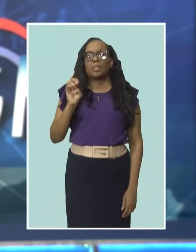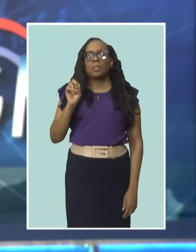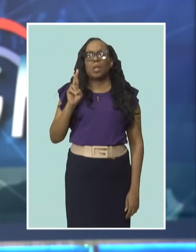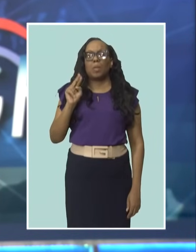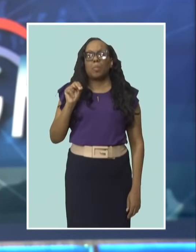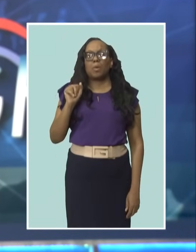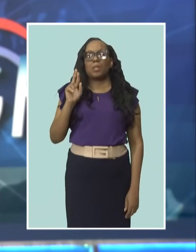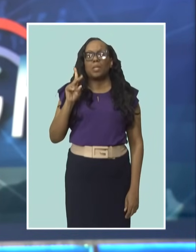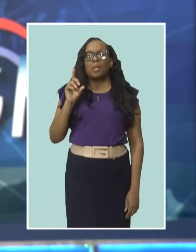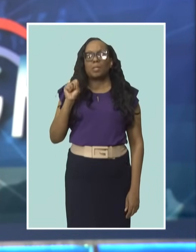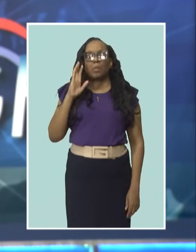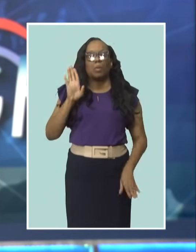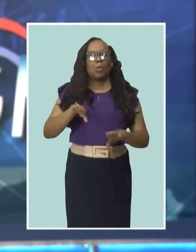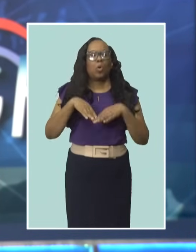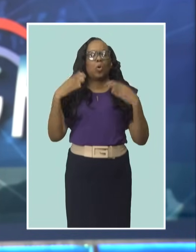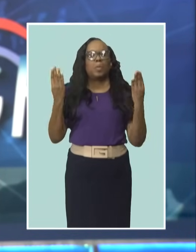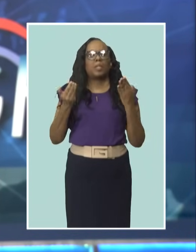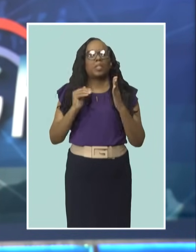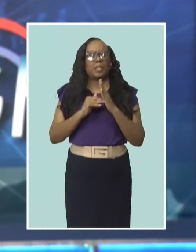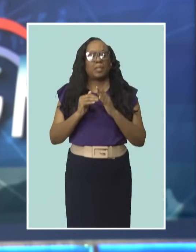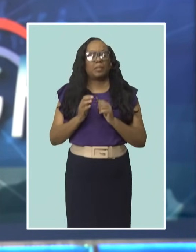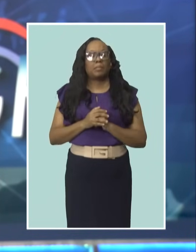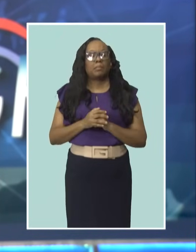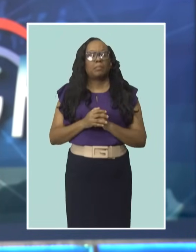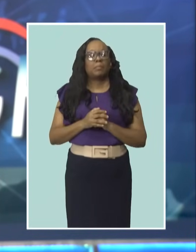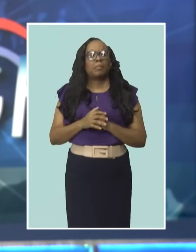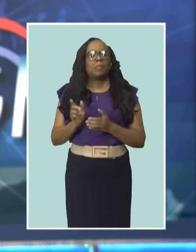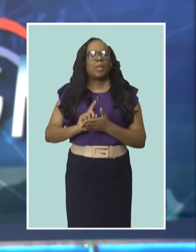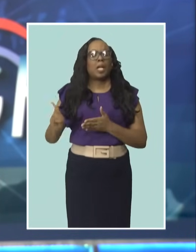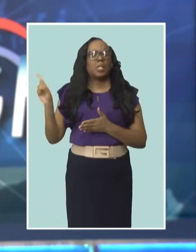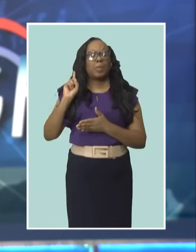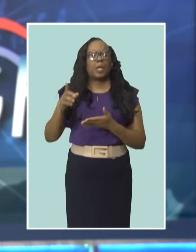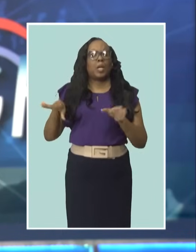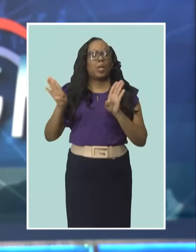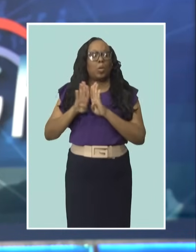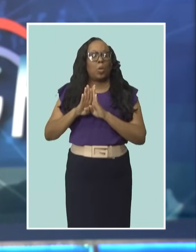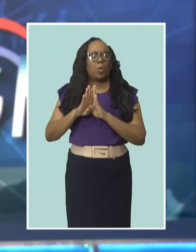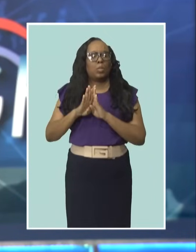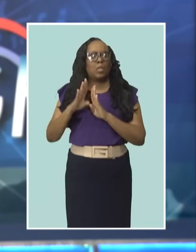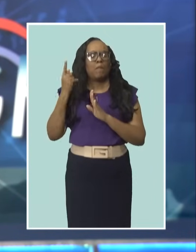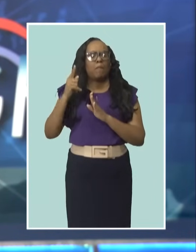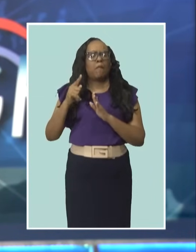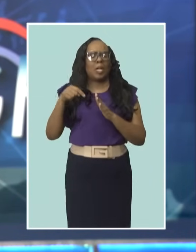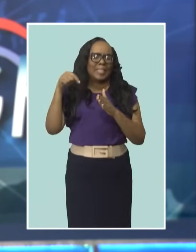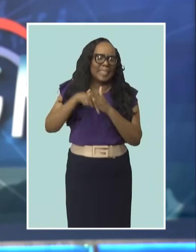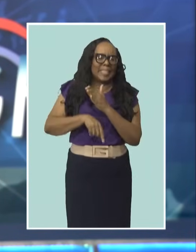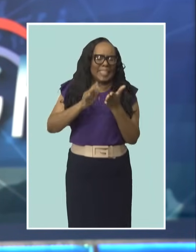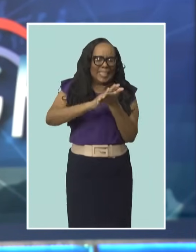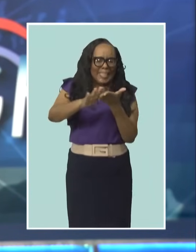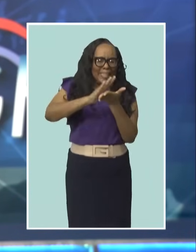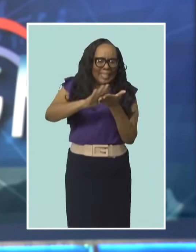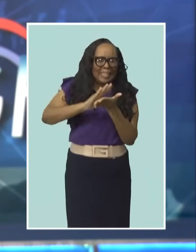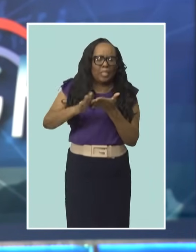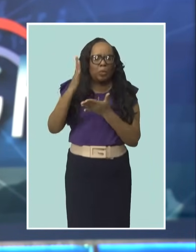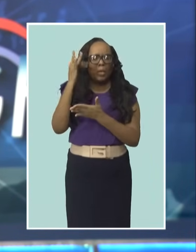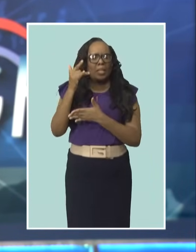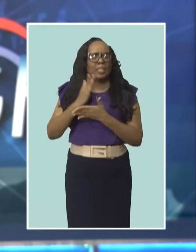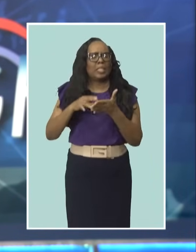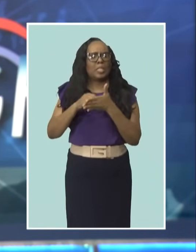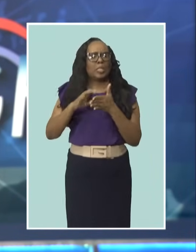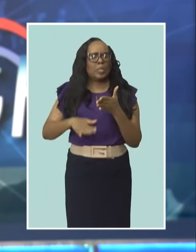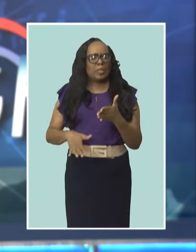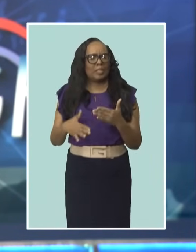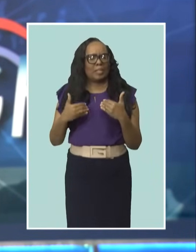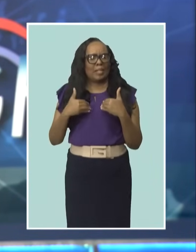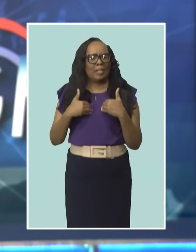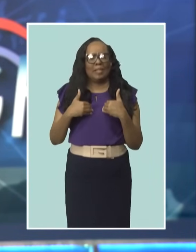class tomorrow following its closure for an industrial cleaning after some students displayed some concerning symptoms. We get the details in